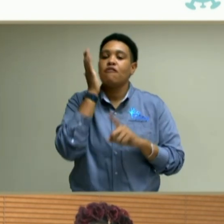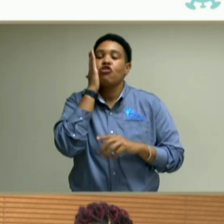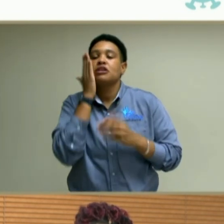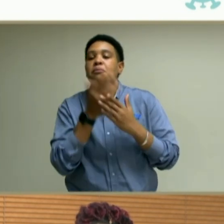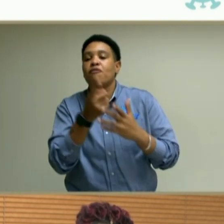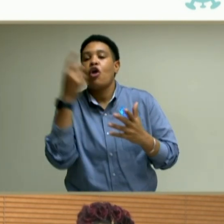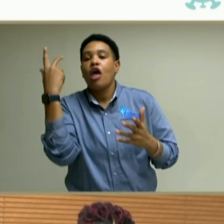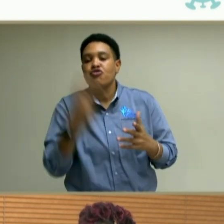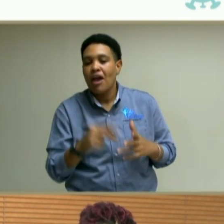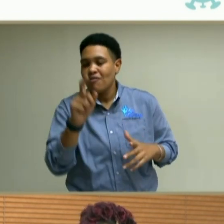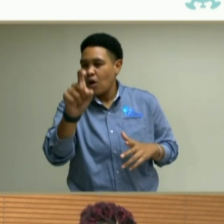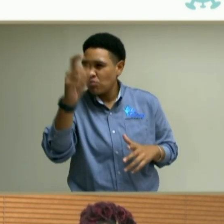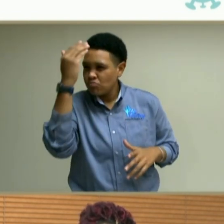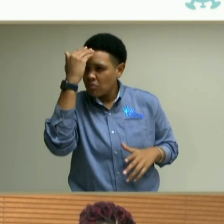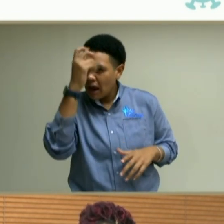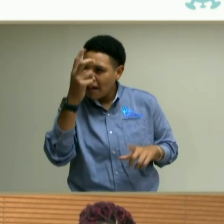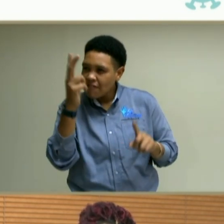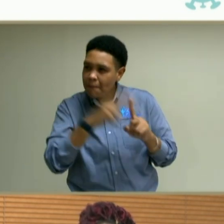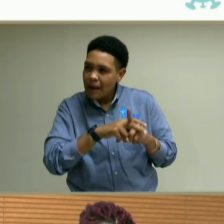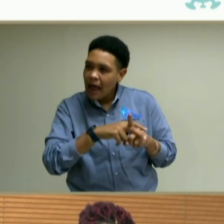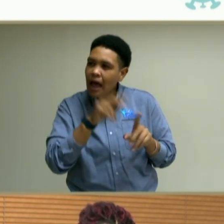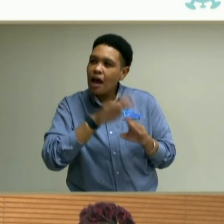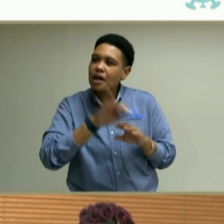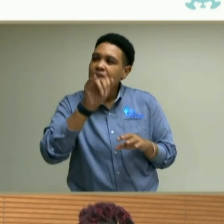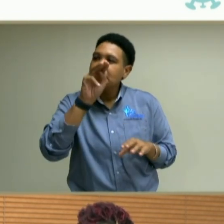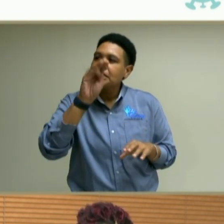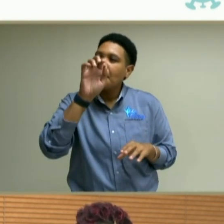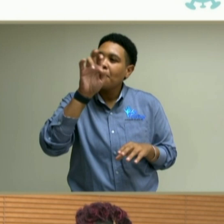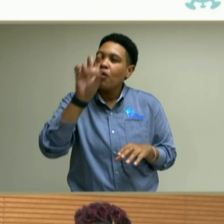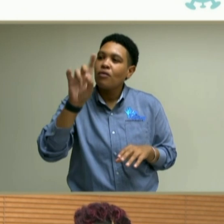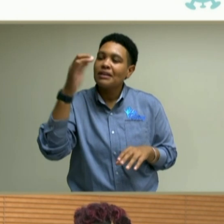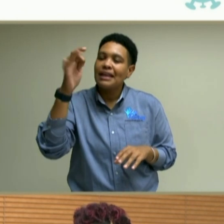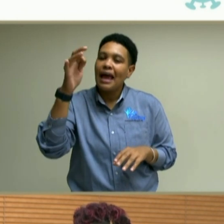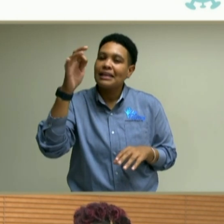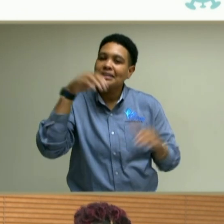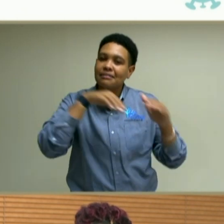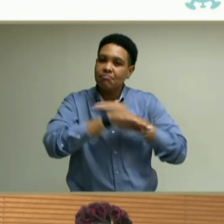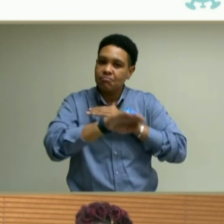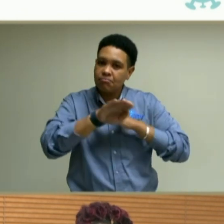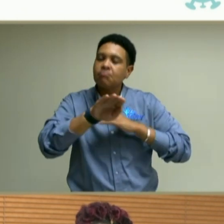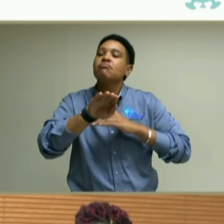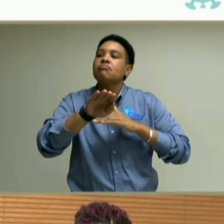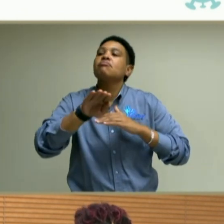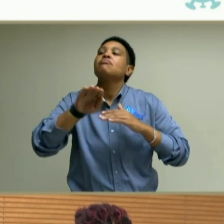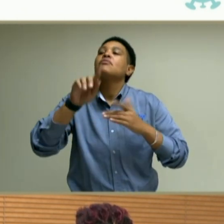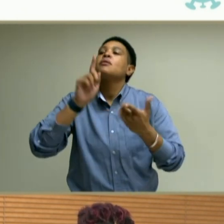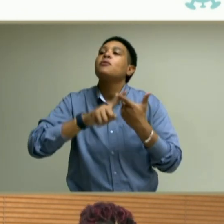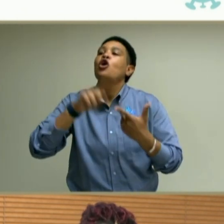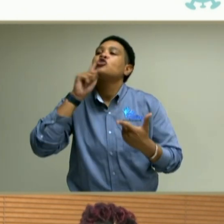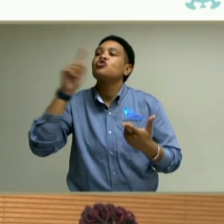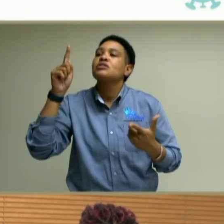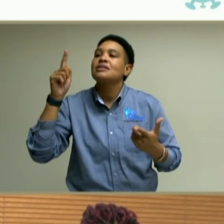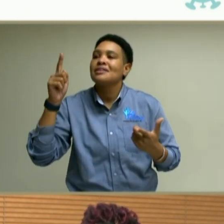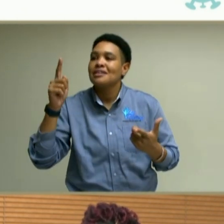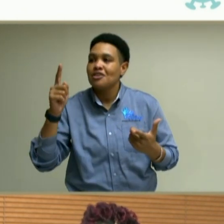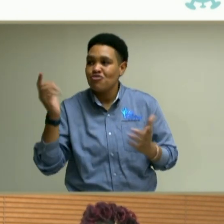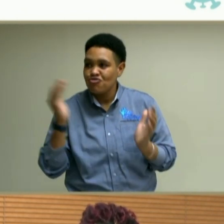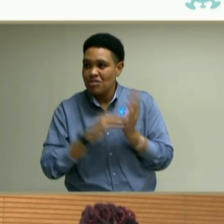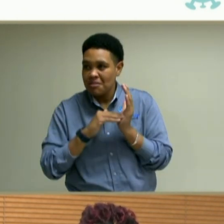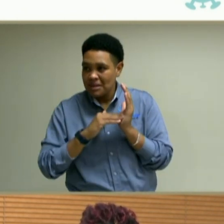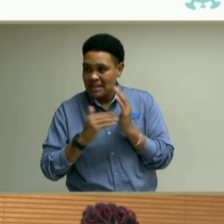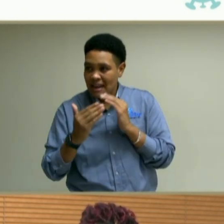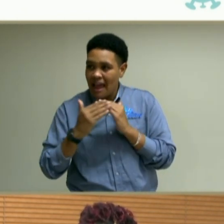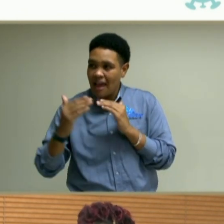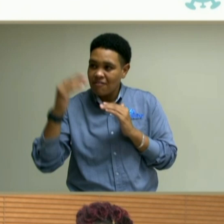know you have to apply on the JAMCOVID-19 website for entry. And also to reiterate that after